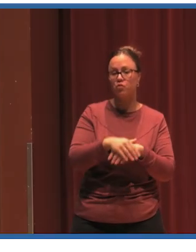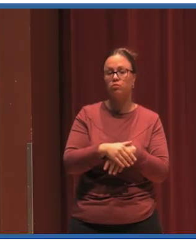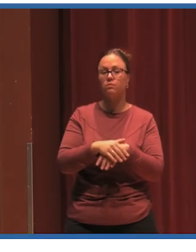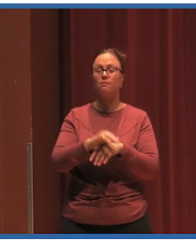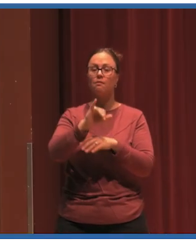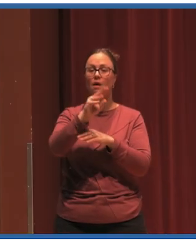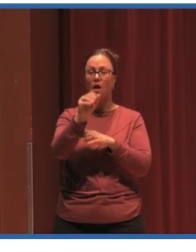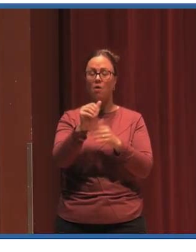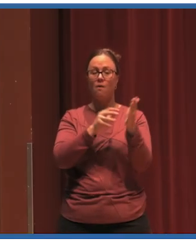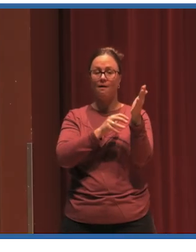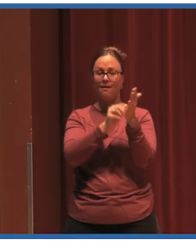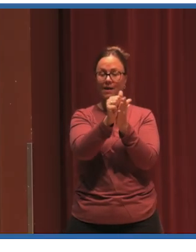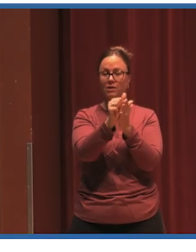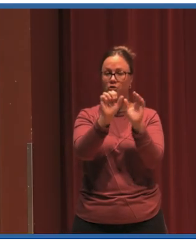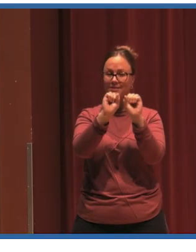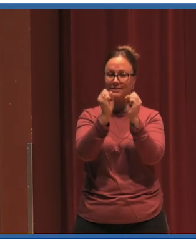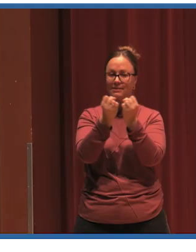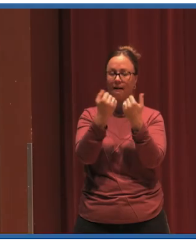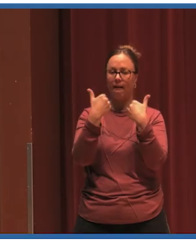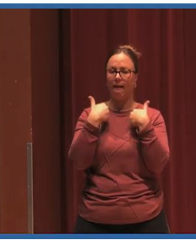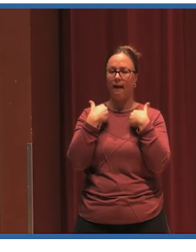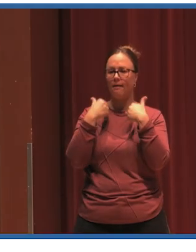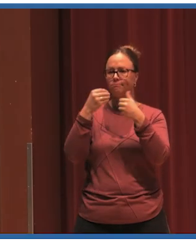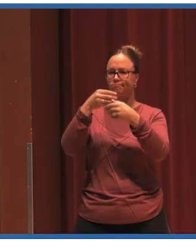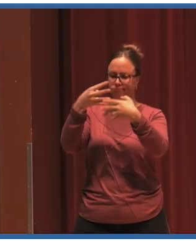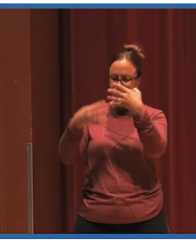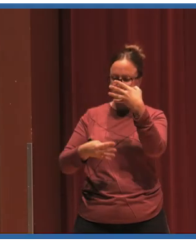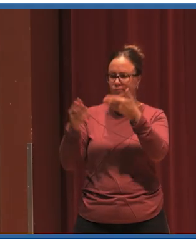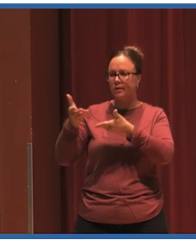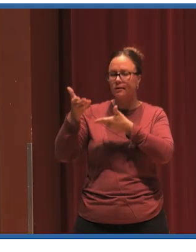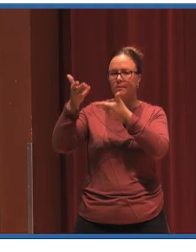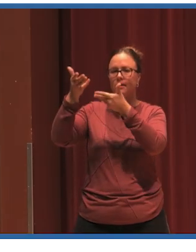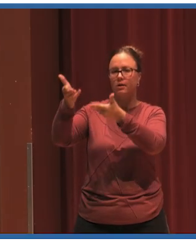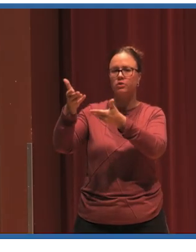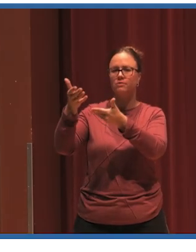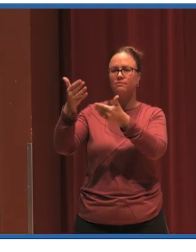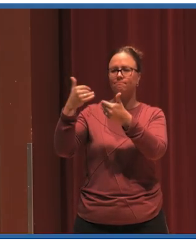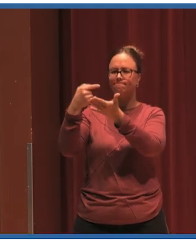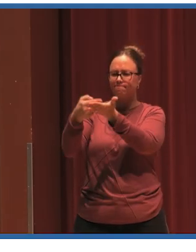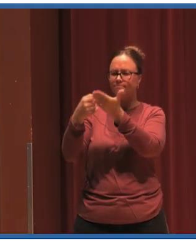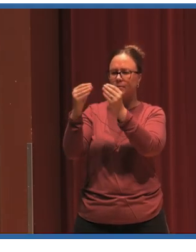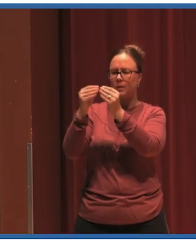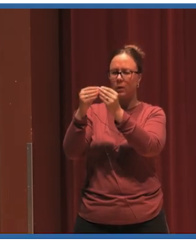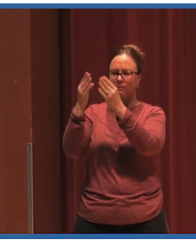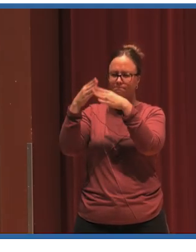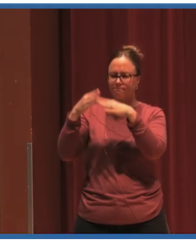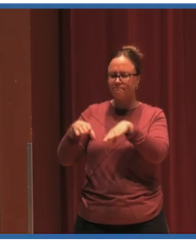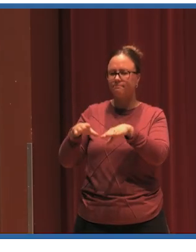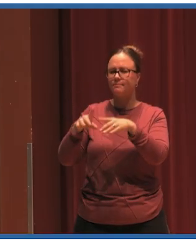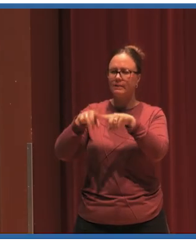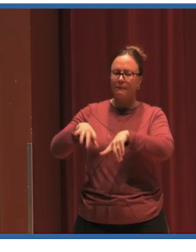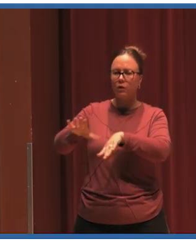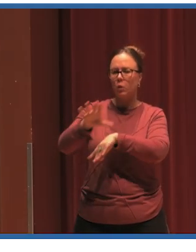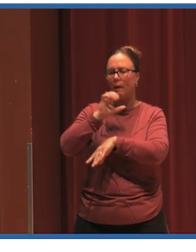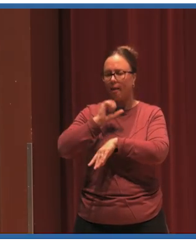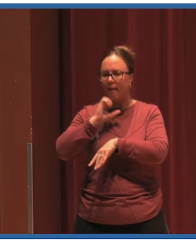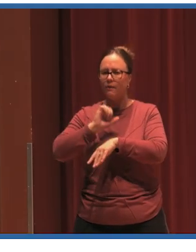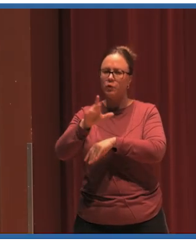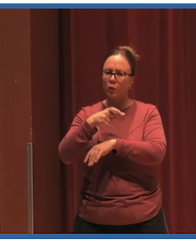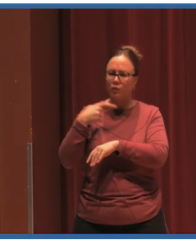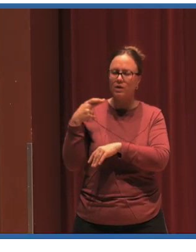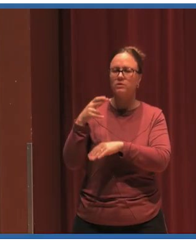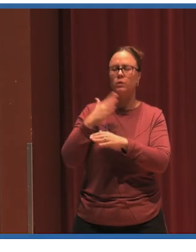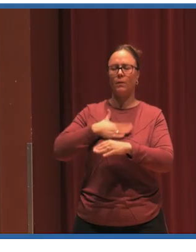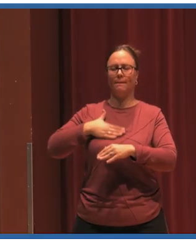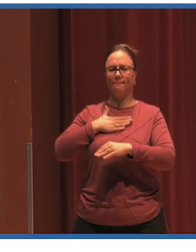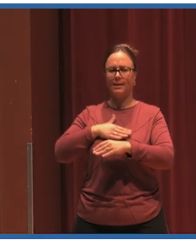Society has a set of recommendations that are broken down a little bit more by age and risk. So please take a look at